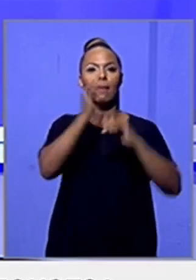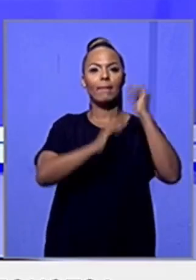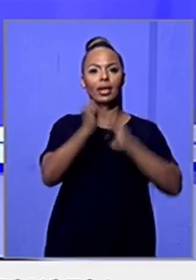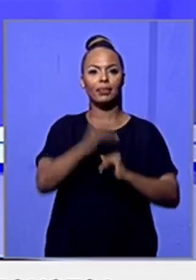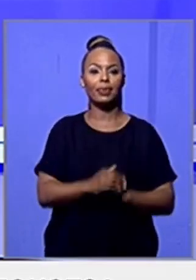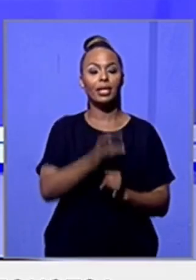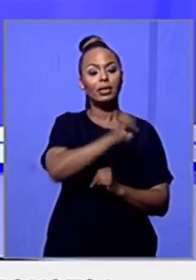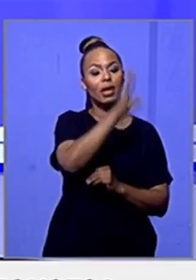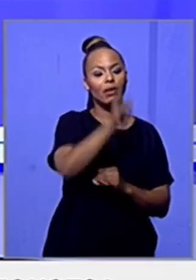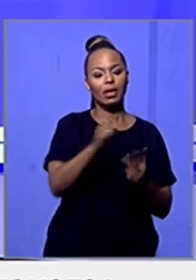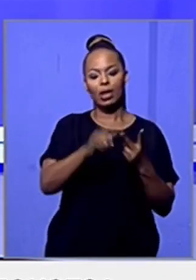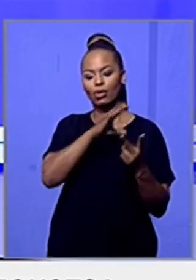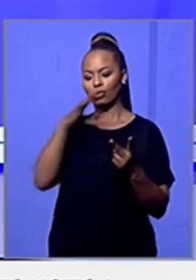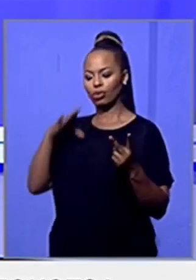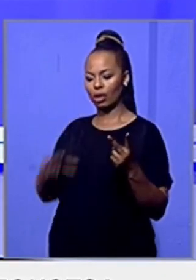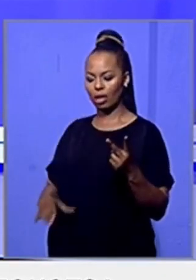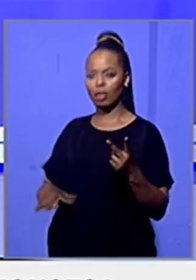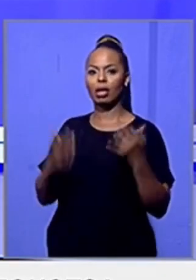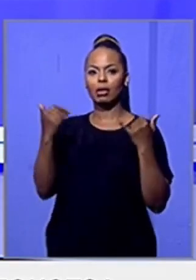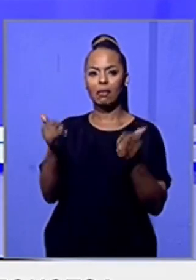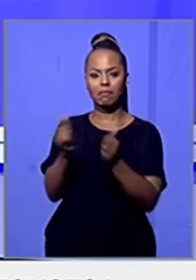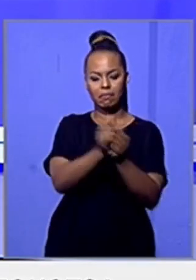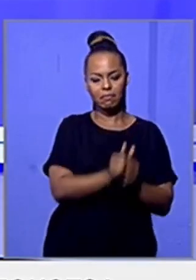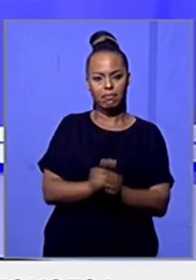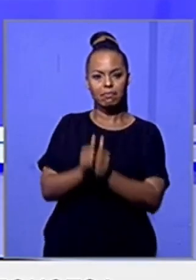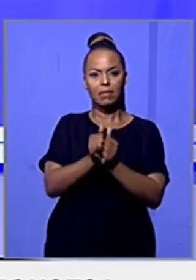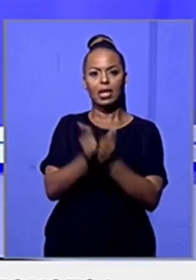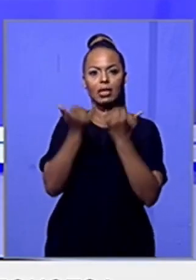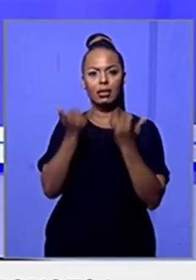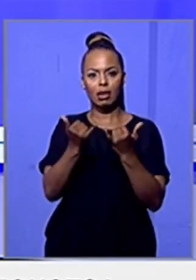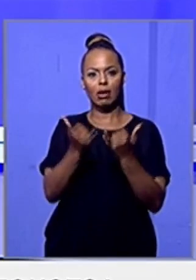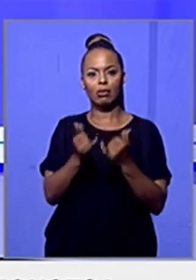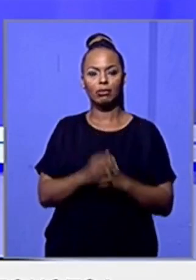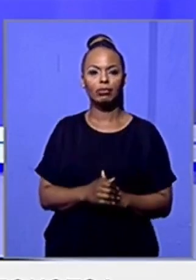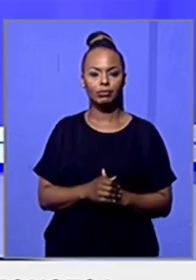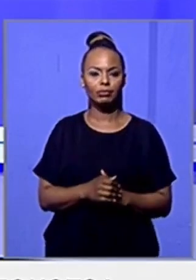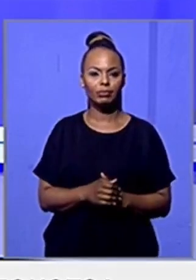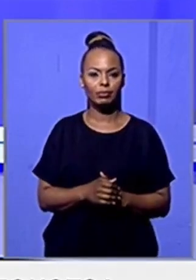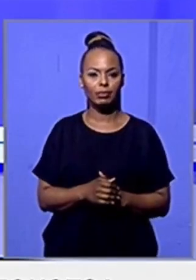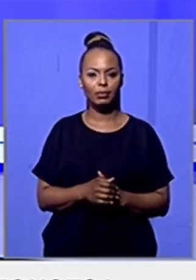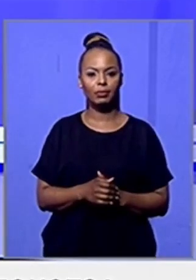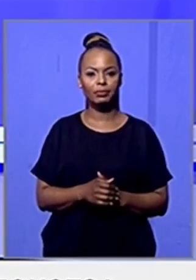Afrika Borwa le China e sekametse mo letlhakoreng la Beijing.